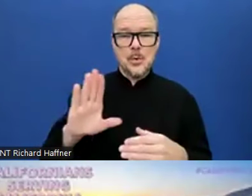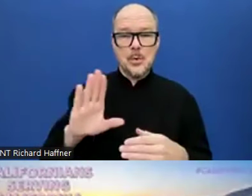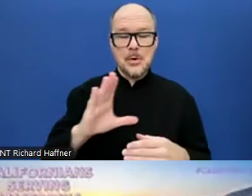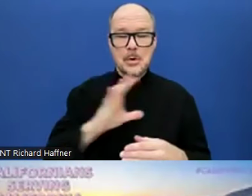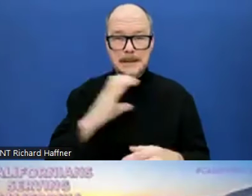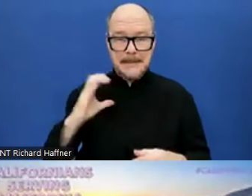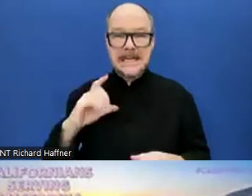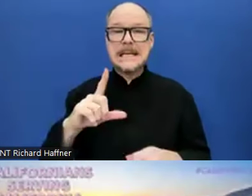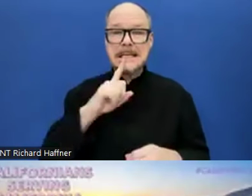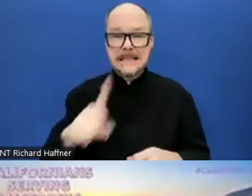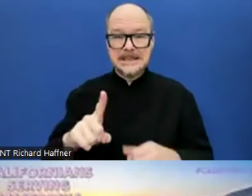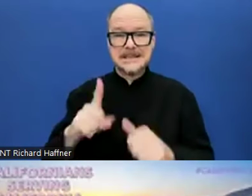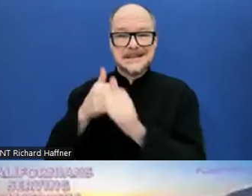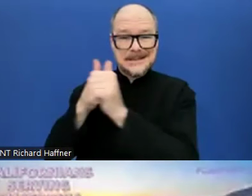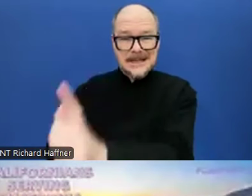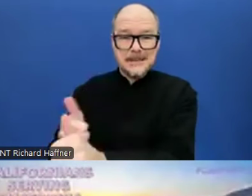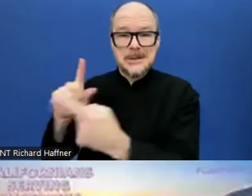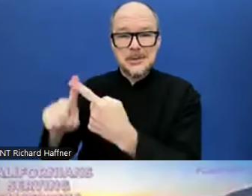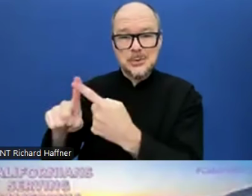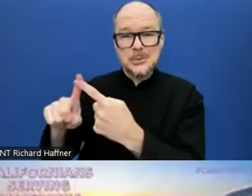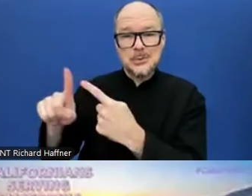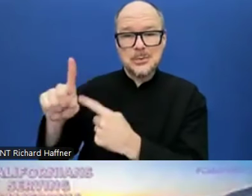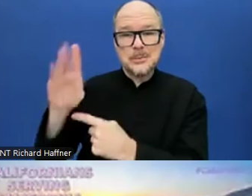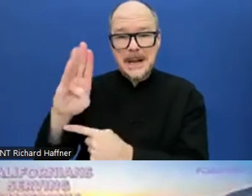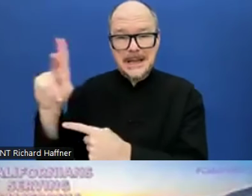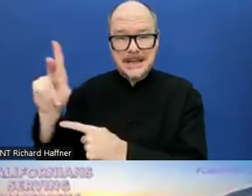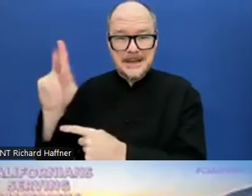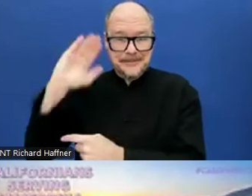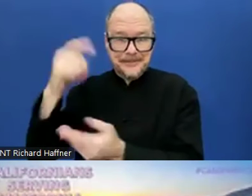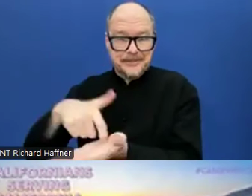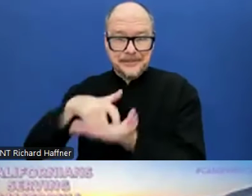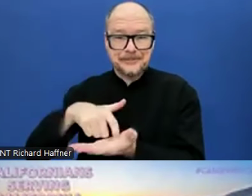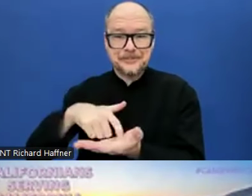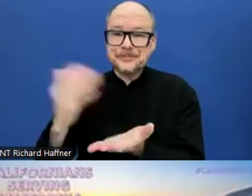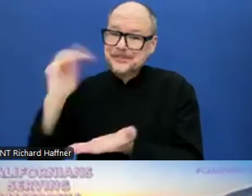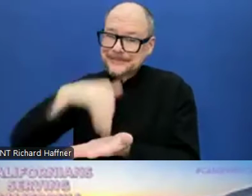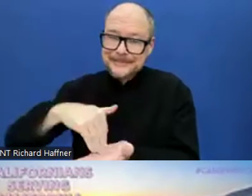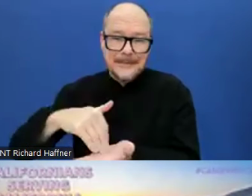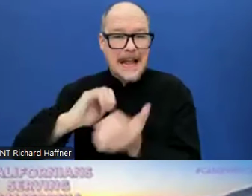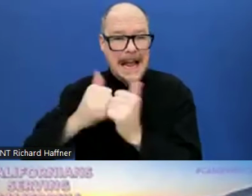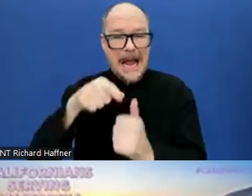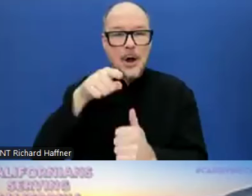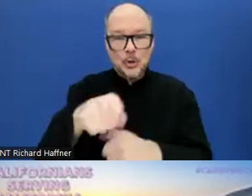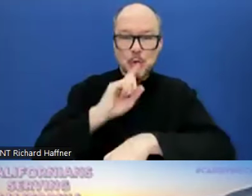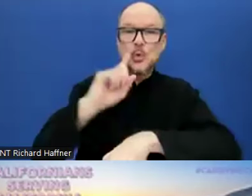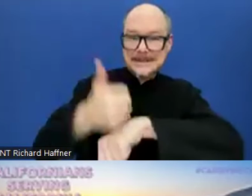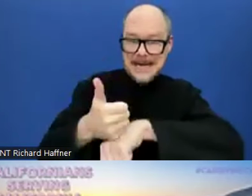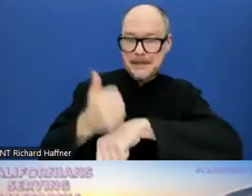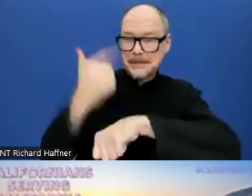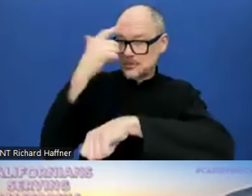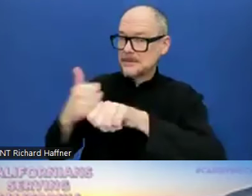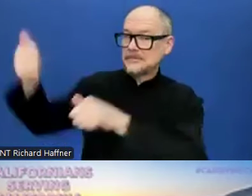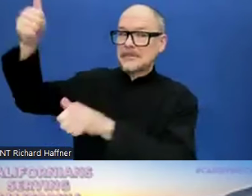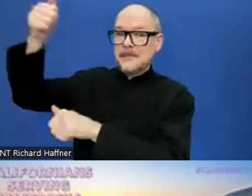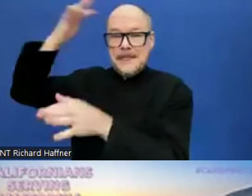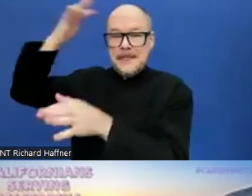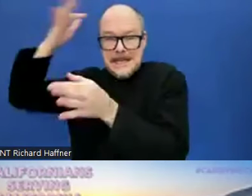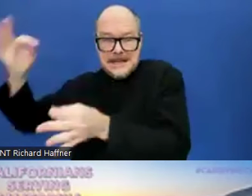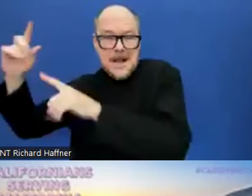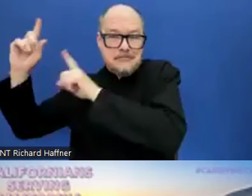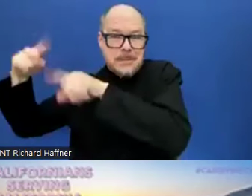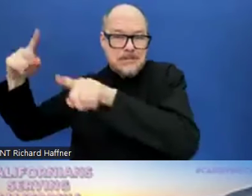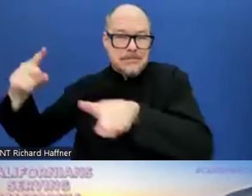is subject to Bagley-Keene for various reasons that have to do with, again, how you are established. And I know that at the very